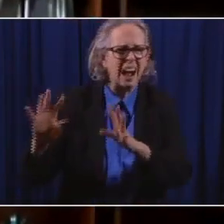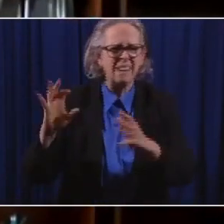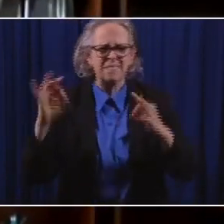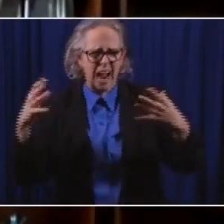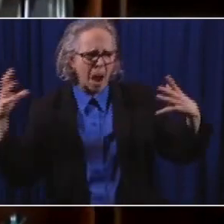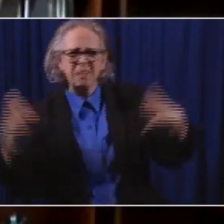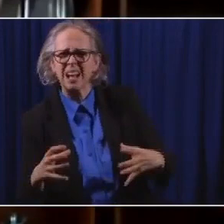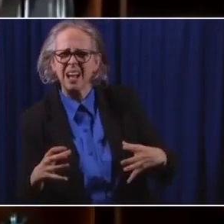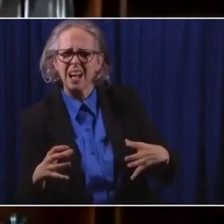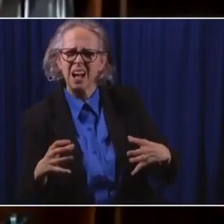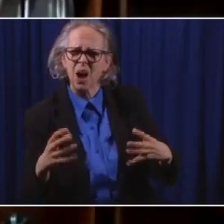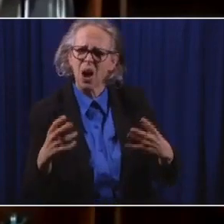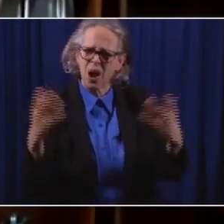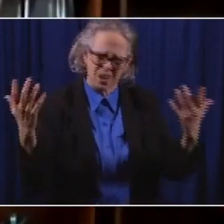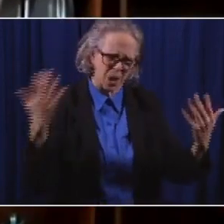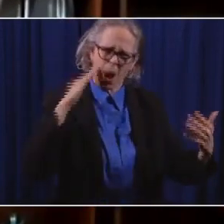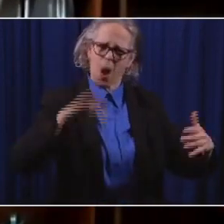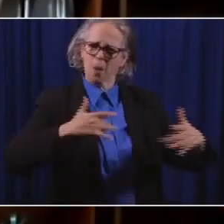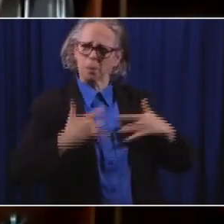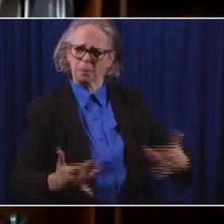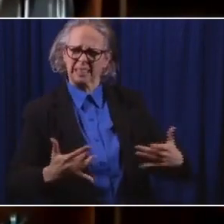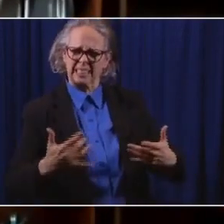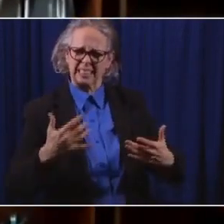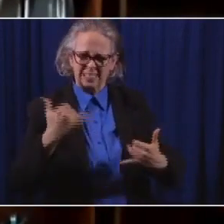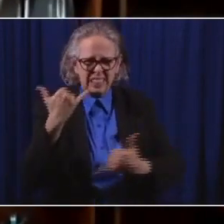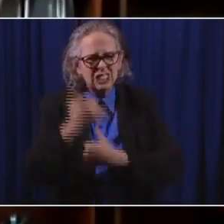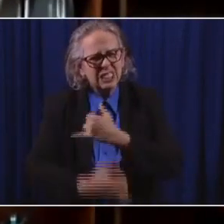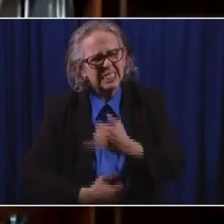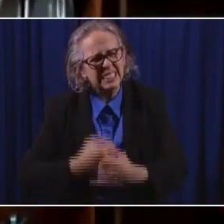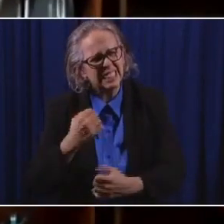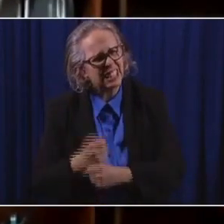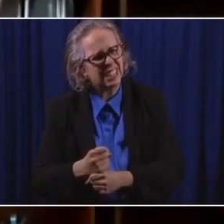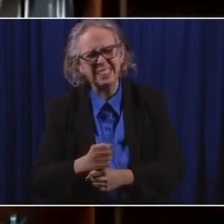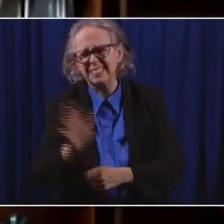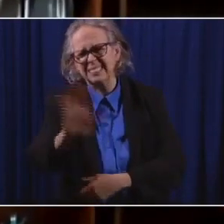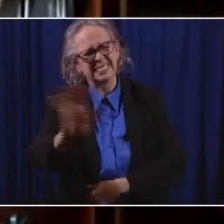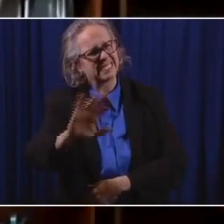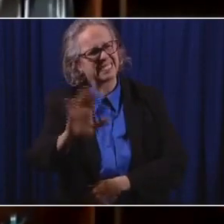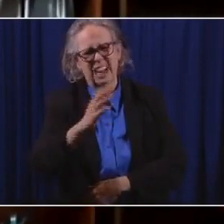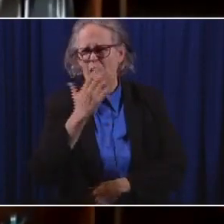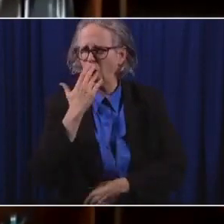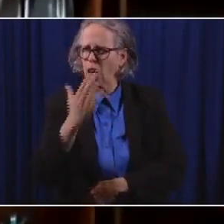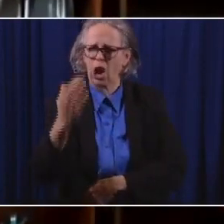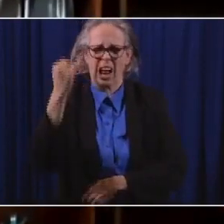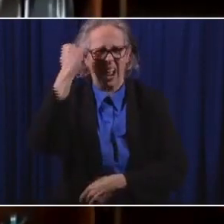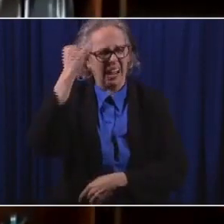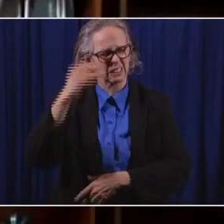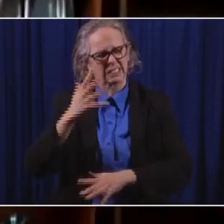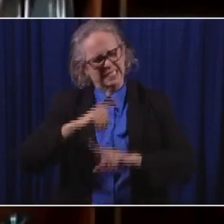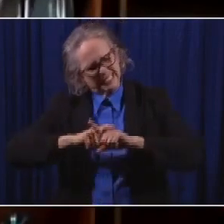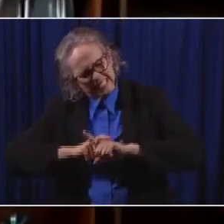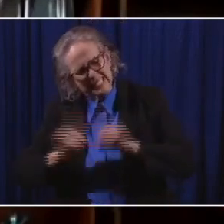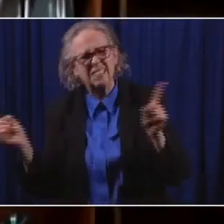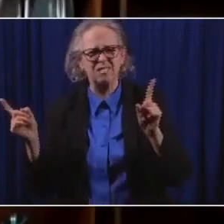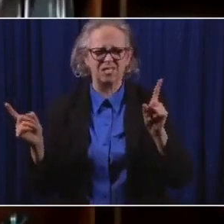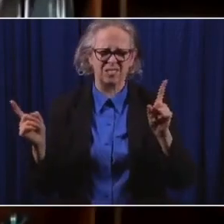celebrate has to change, in that if you're going to bring people into your environment, you have to maintain social distancing, you